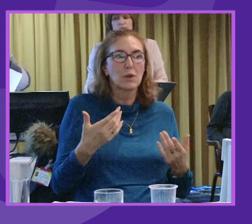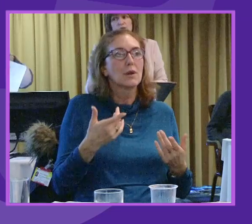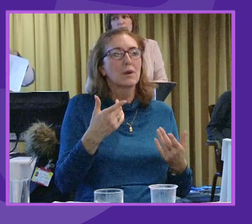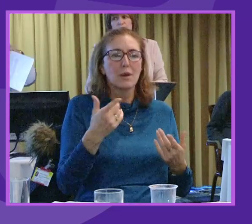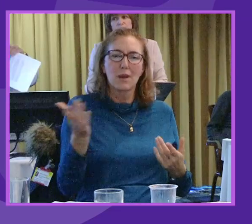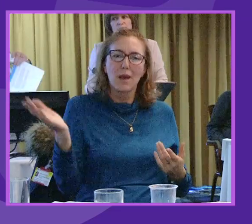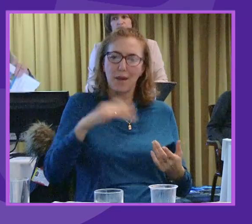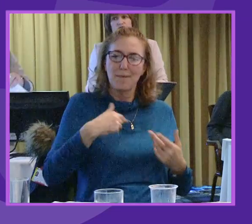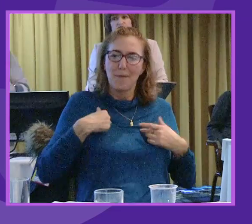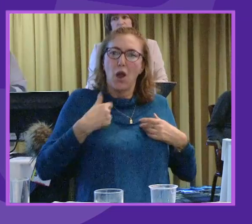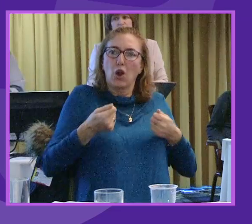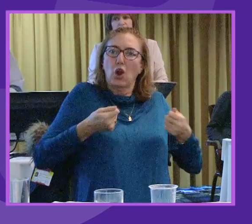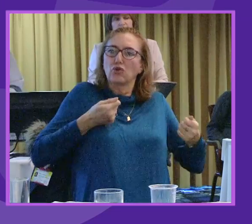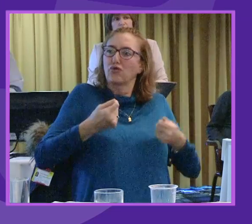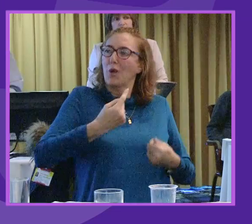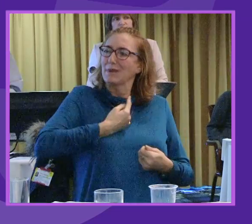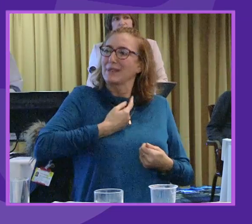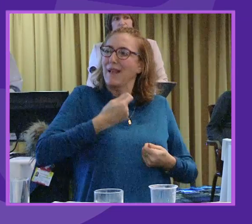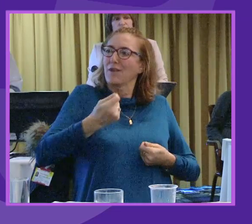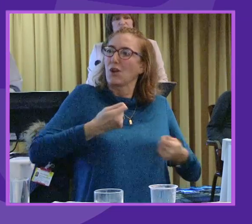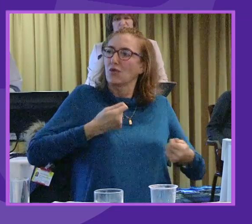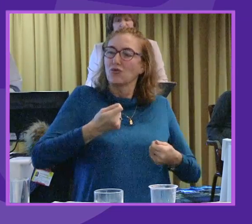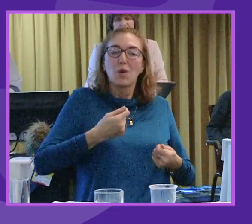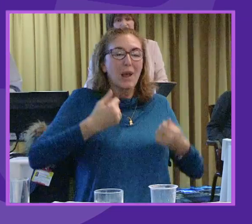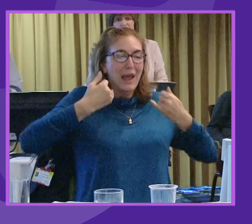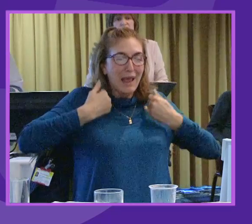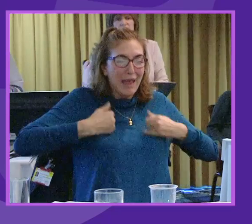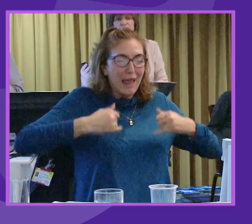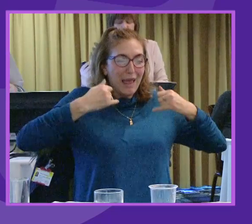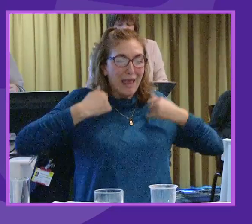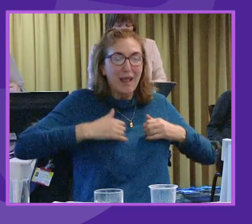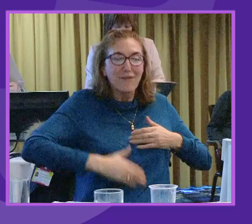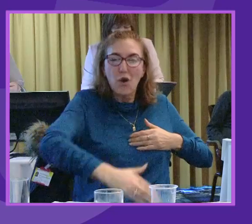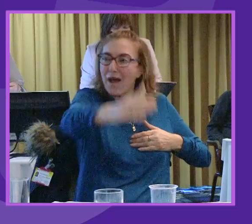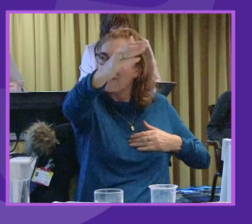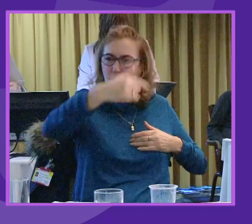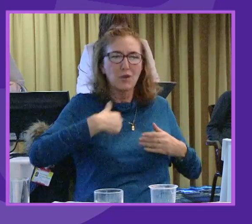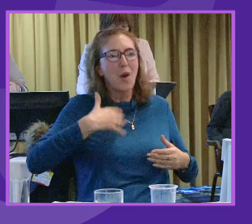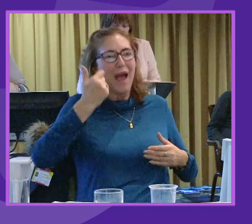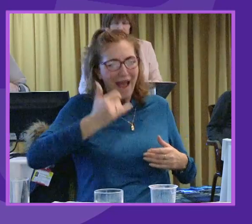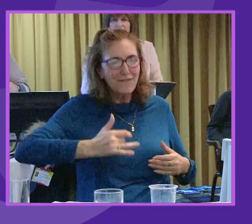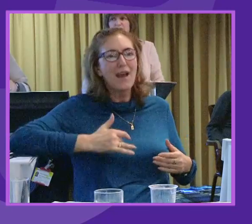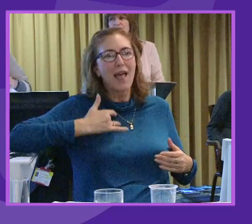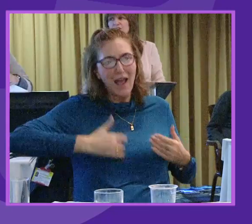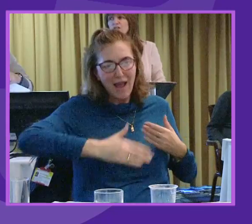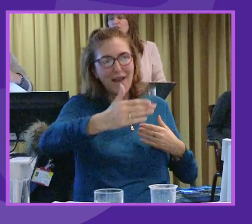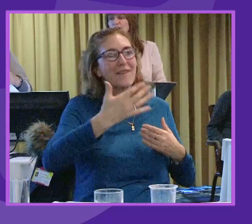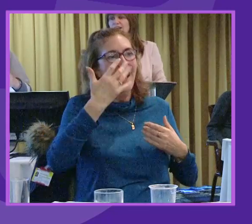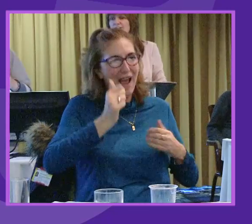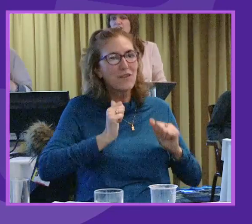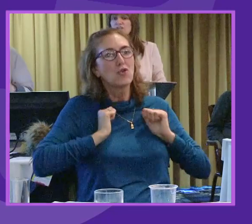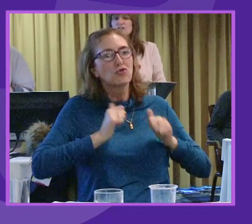also giving people back control and opening up opportunities for a life beyond illness. The key tenets of